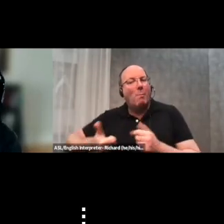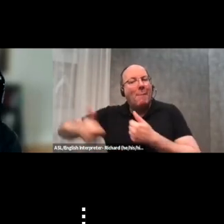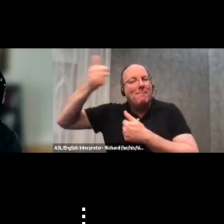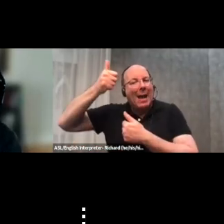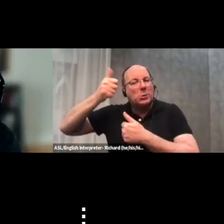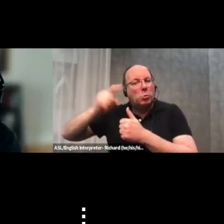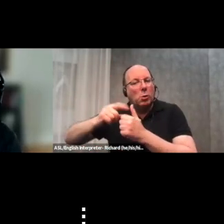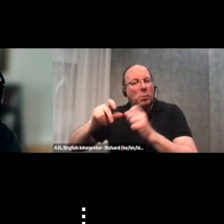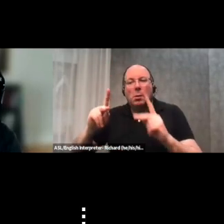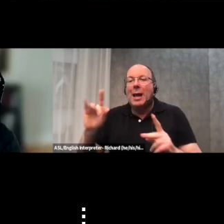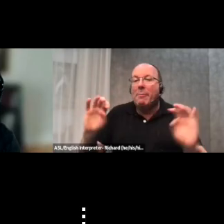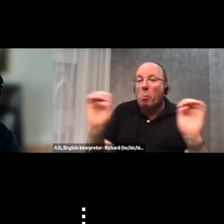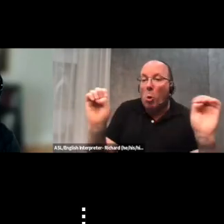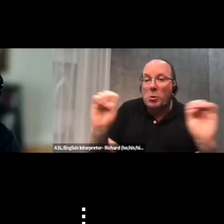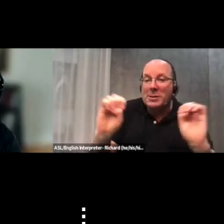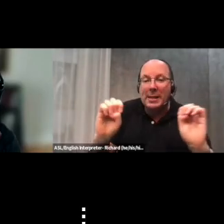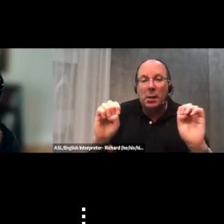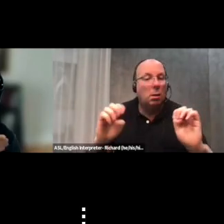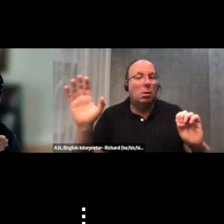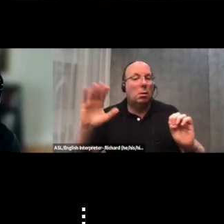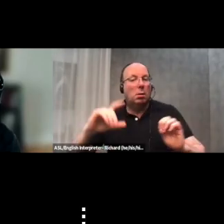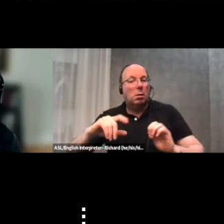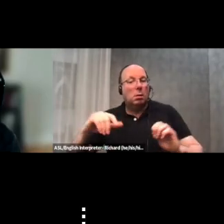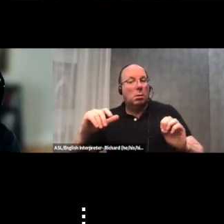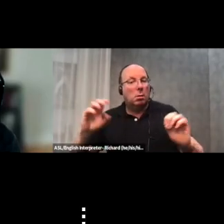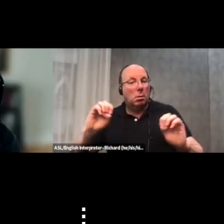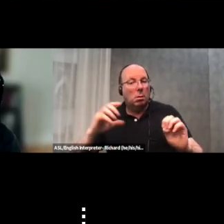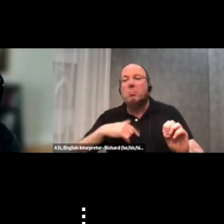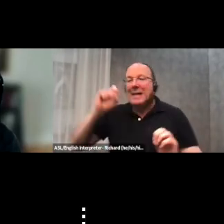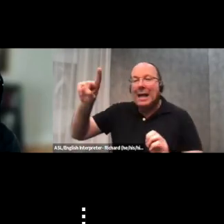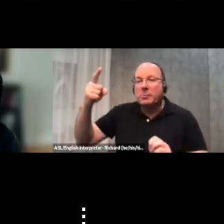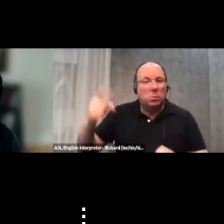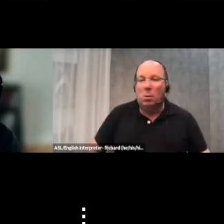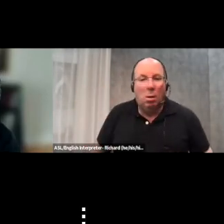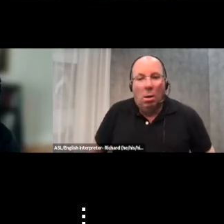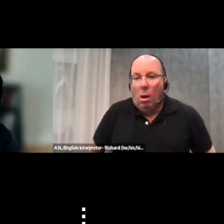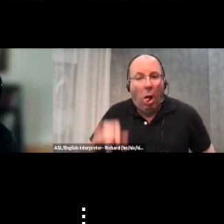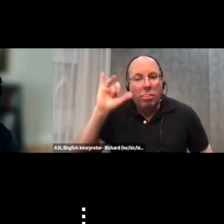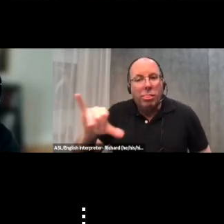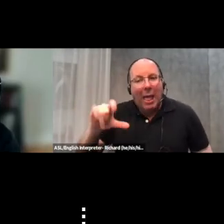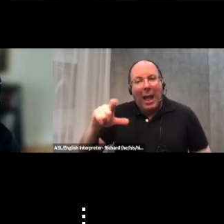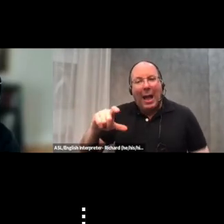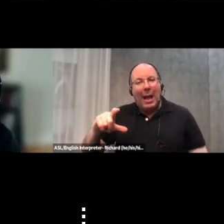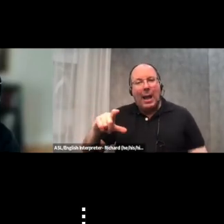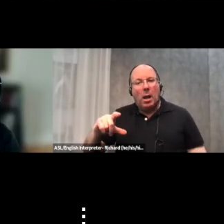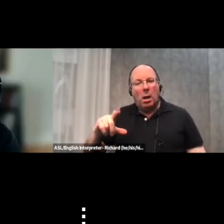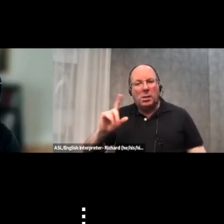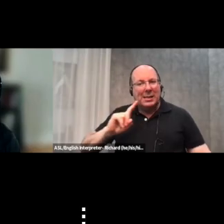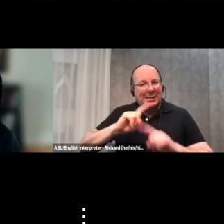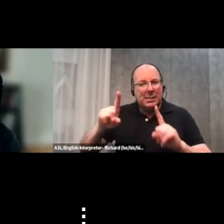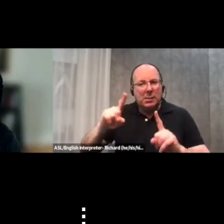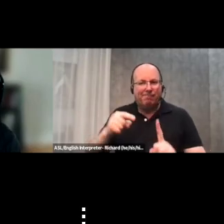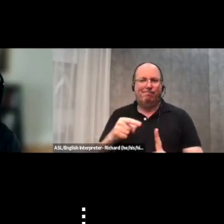situation and you cannot get the emergency help you need without asking first, That's an extenuating